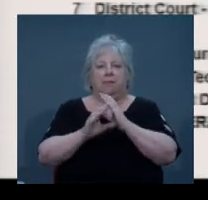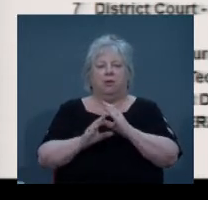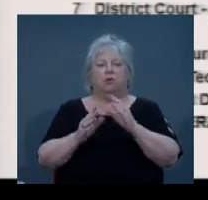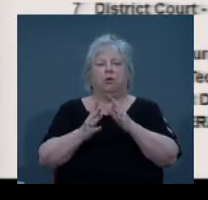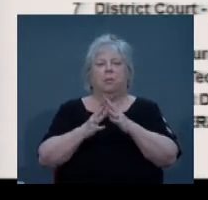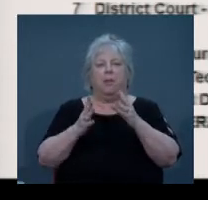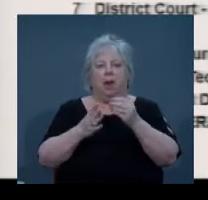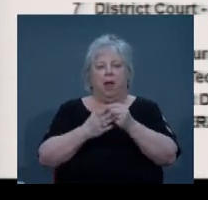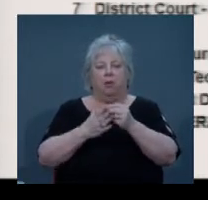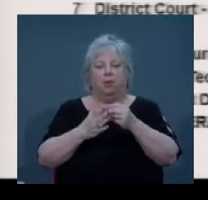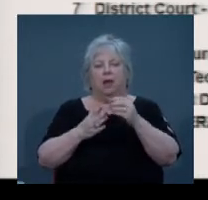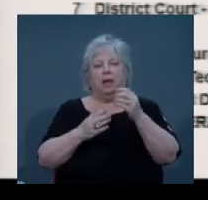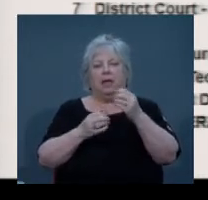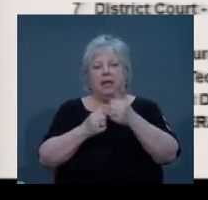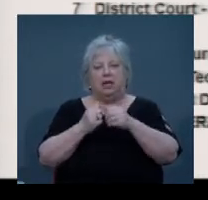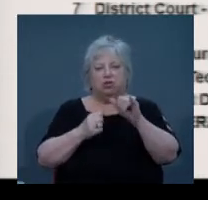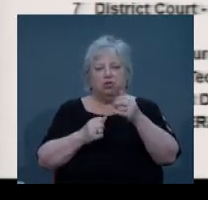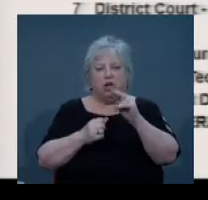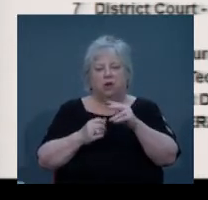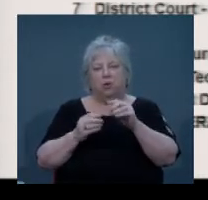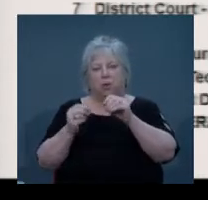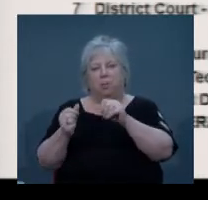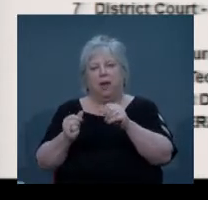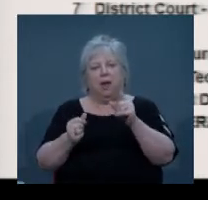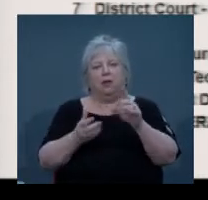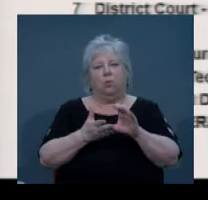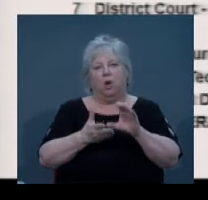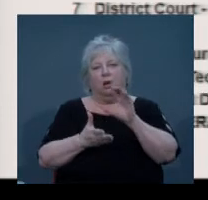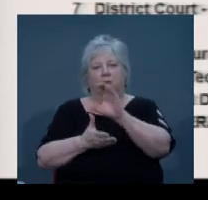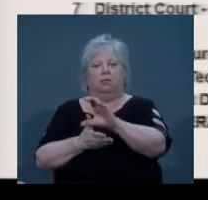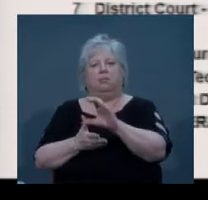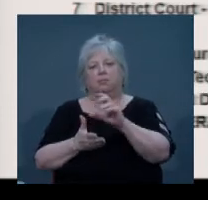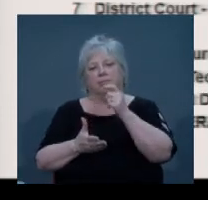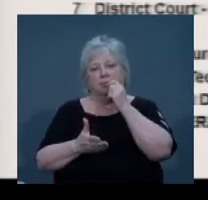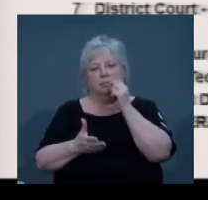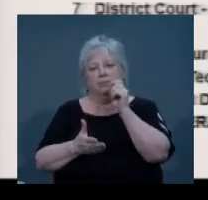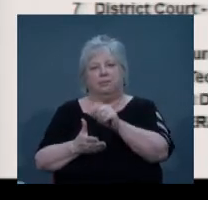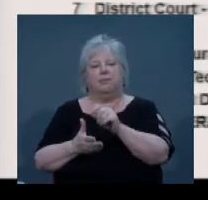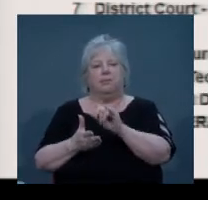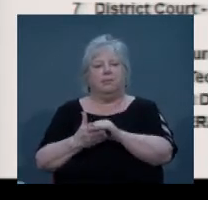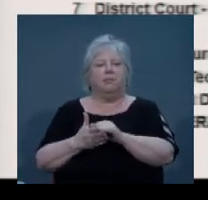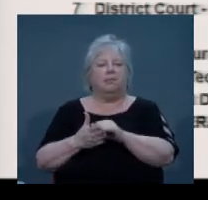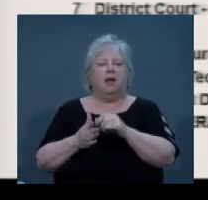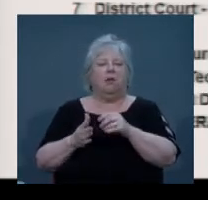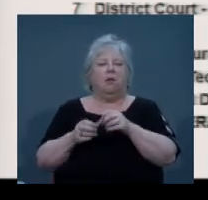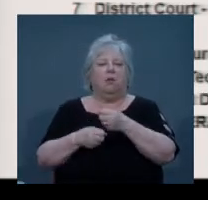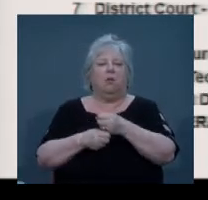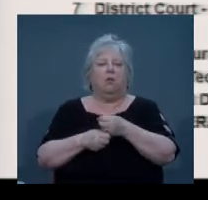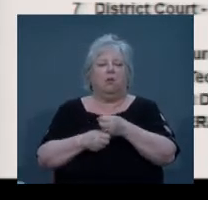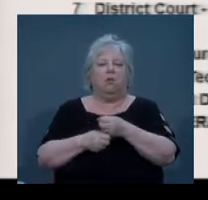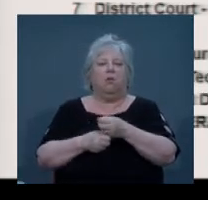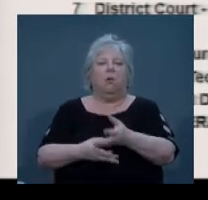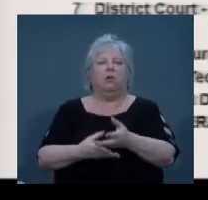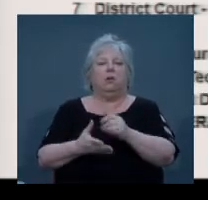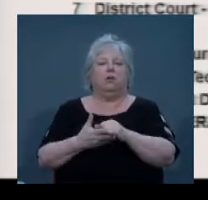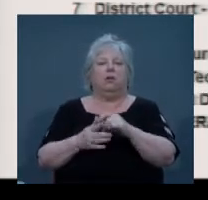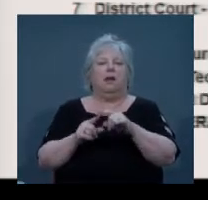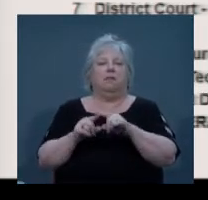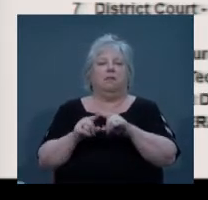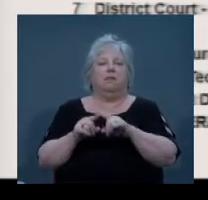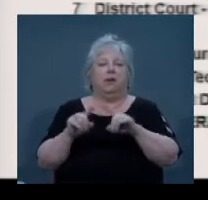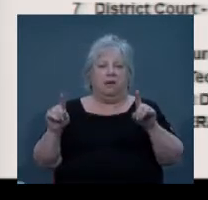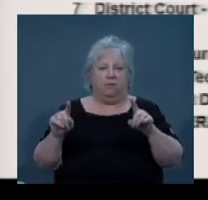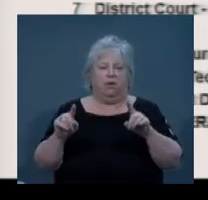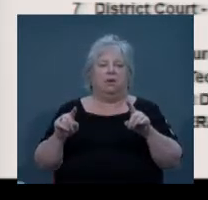pay in January each year. It's one lump sum paid in January, and that's the cause of that variance. That'll be in line with budget at the end of the